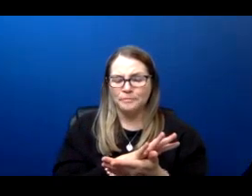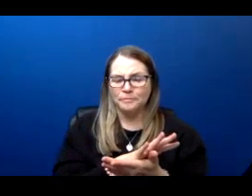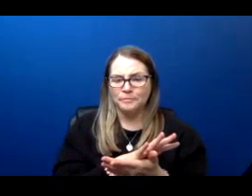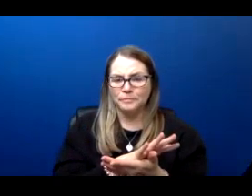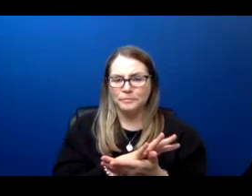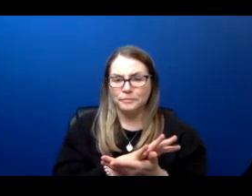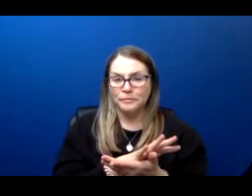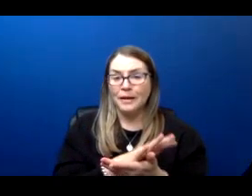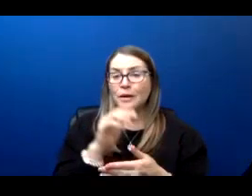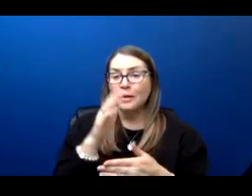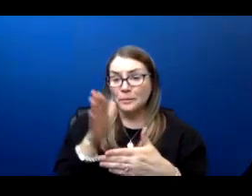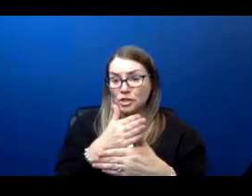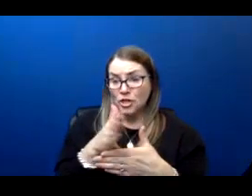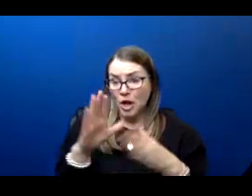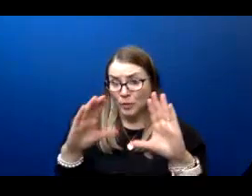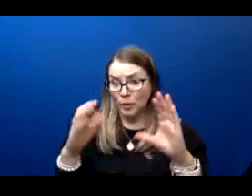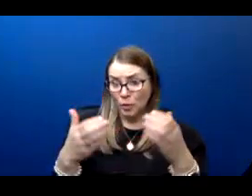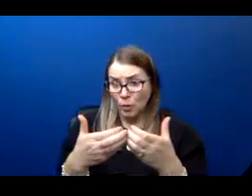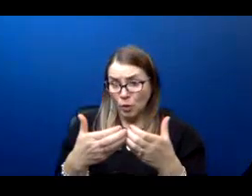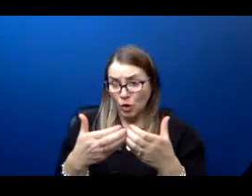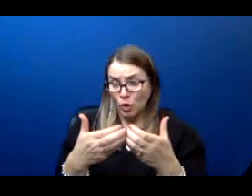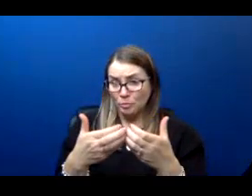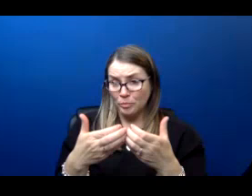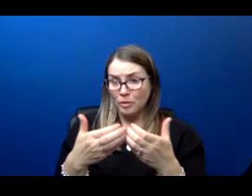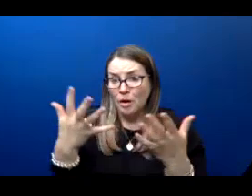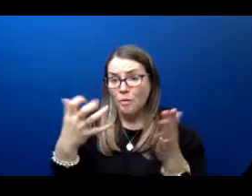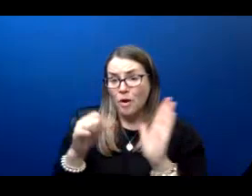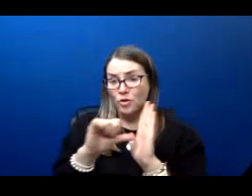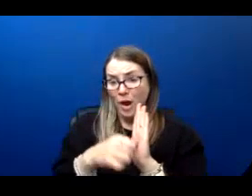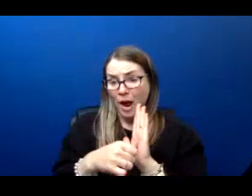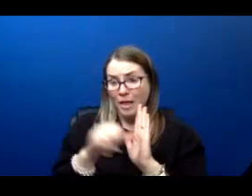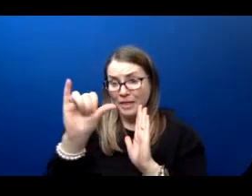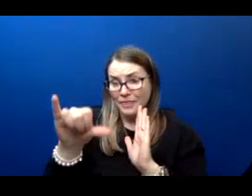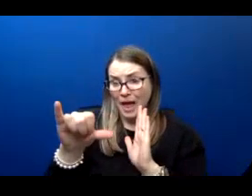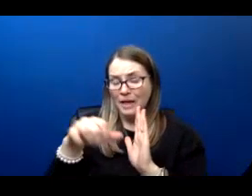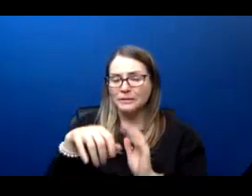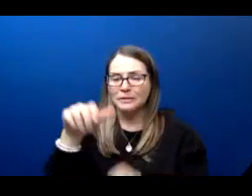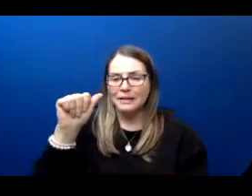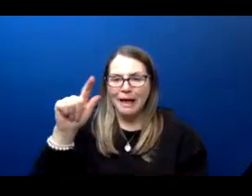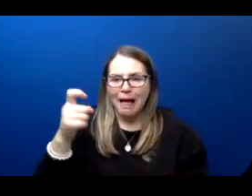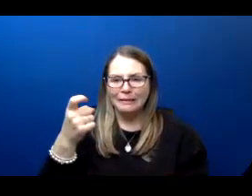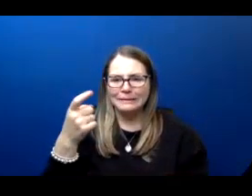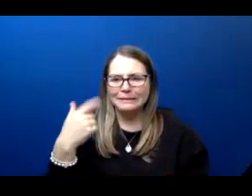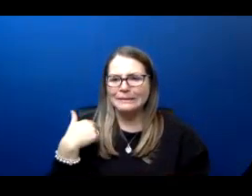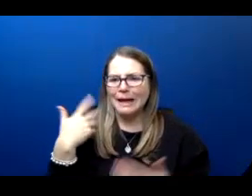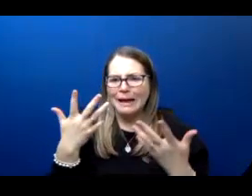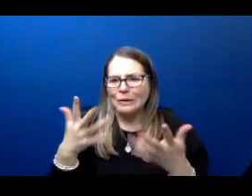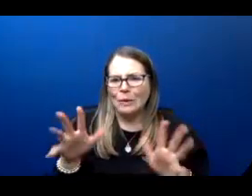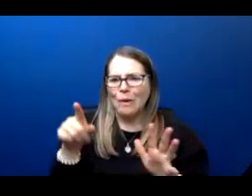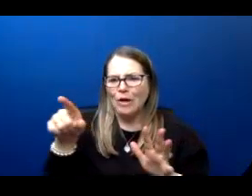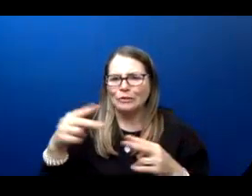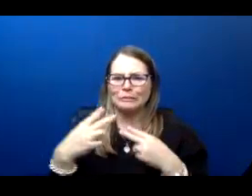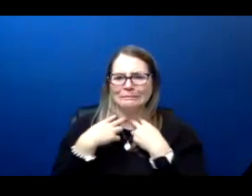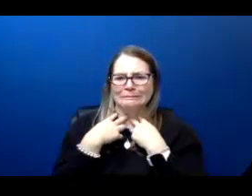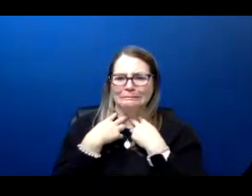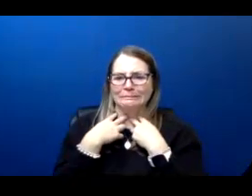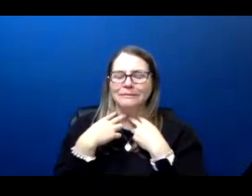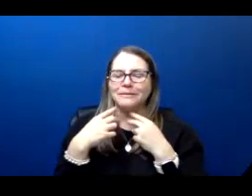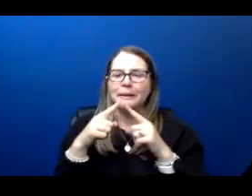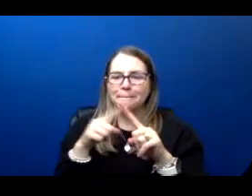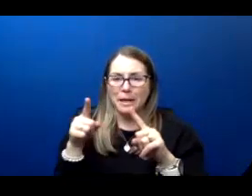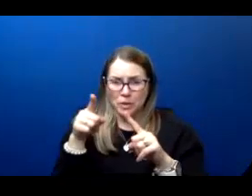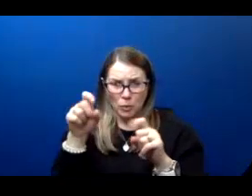group. So I did want to highlight that. Alex, I hate to put you on the spot here, but is that something that might be